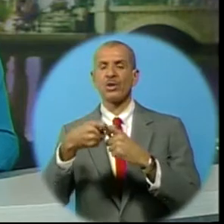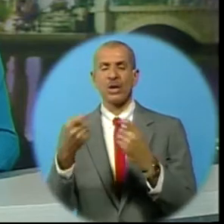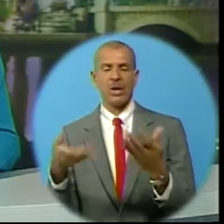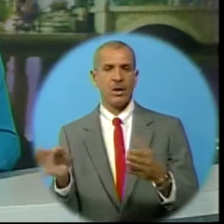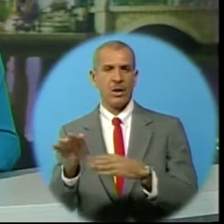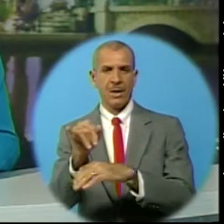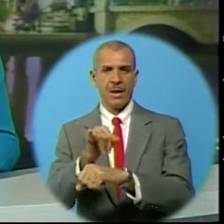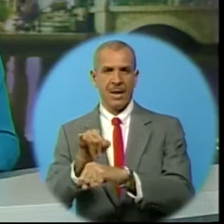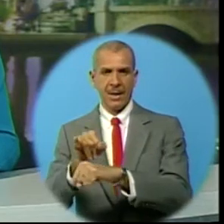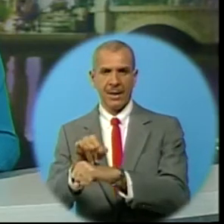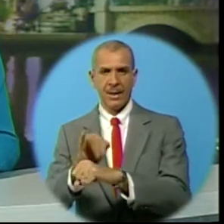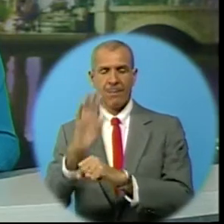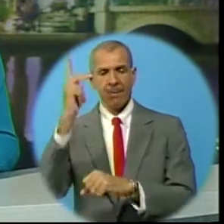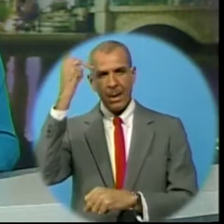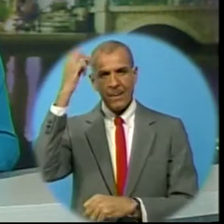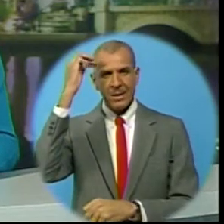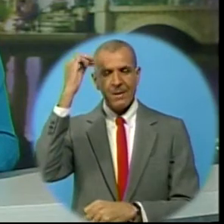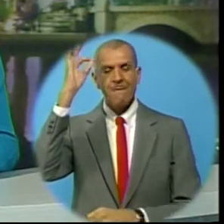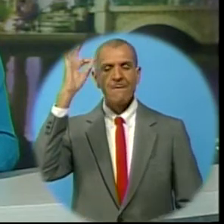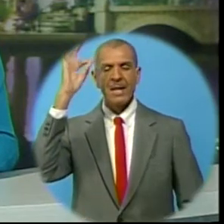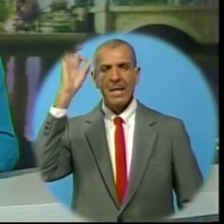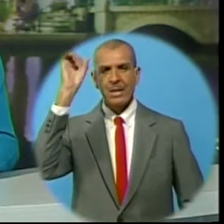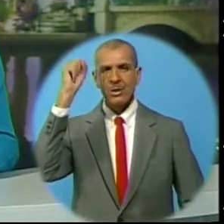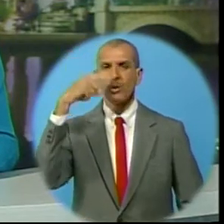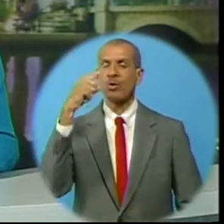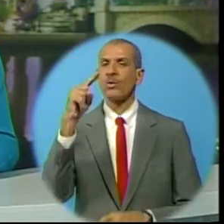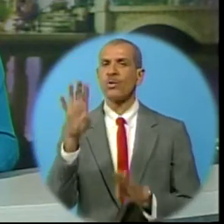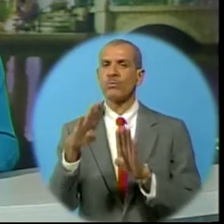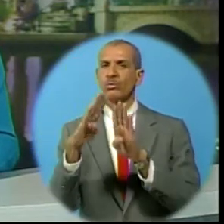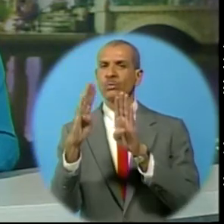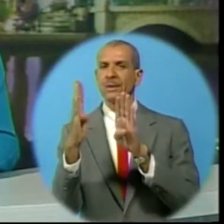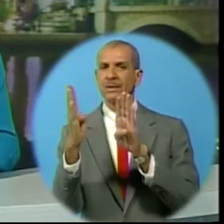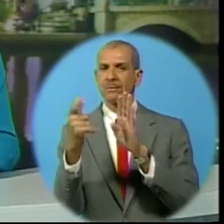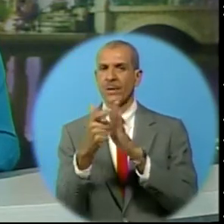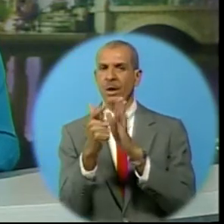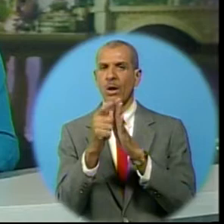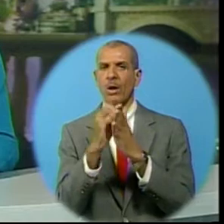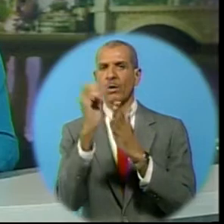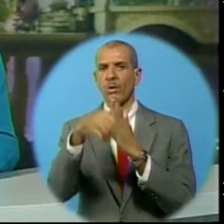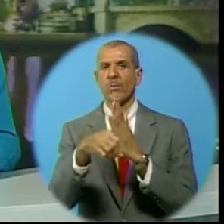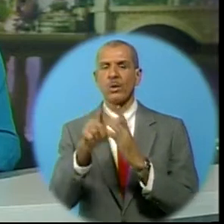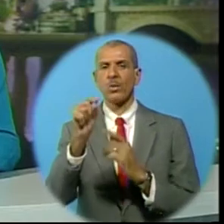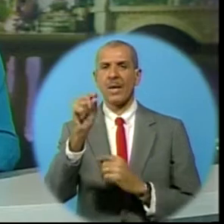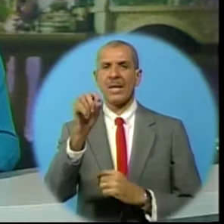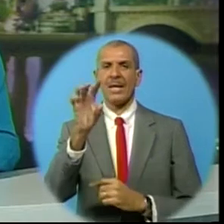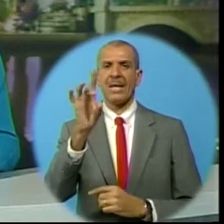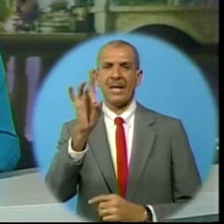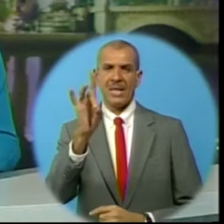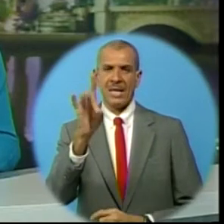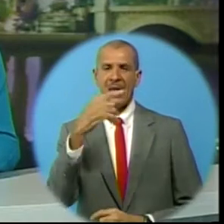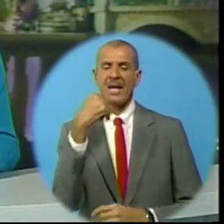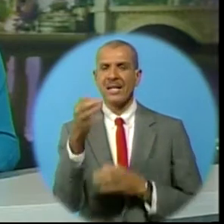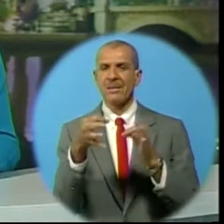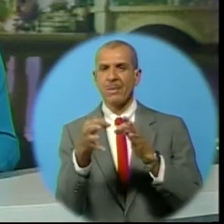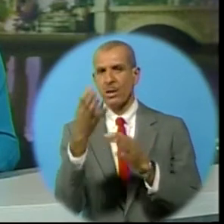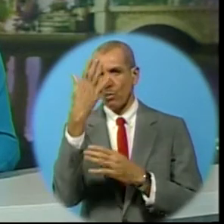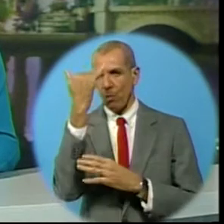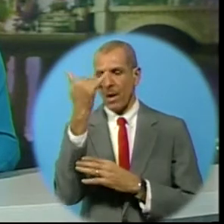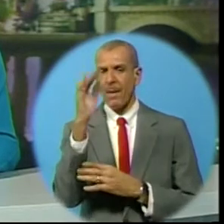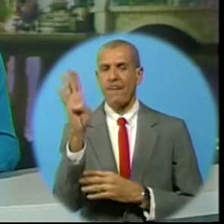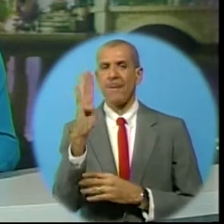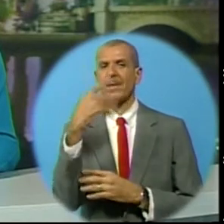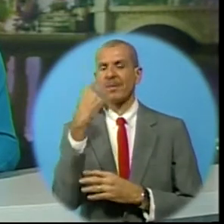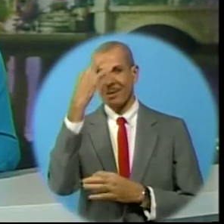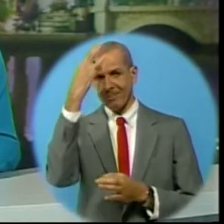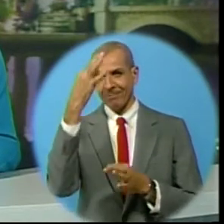island. Prime Minister Fandel Stewart, who will officially open the facility on October 28th, explains why Barbados is the